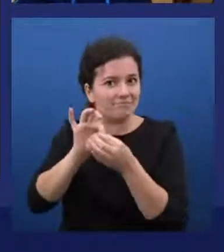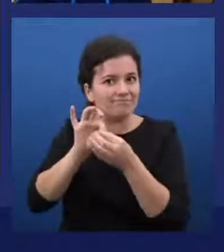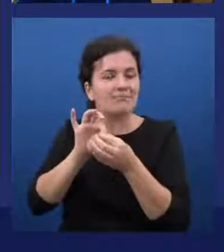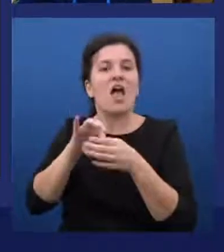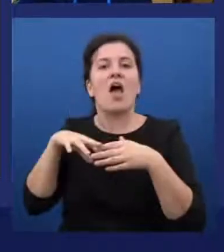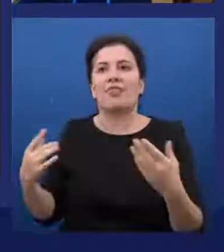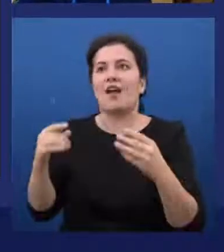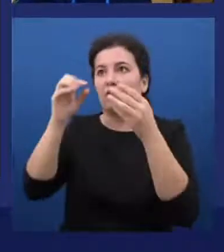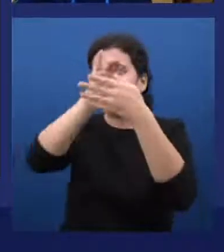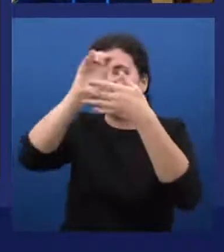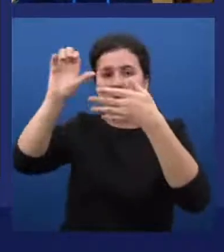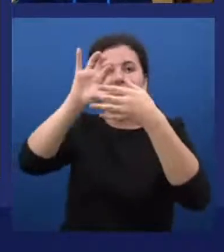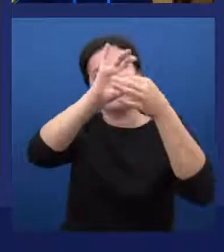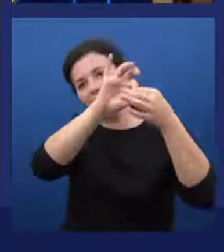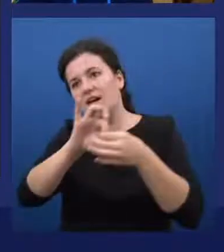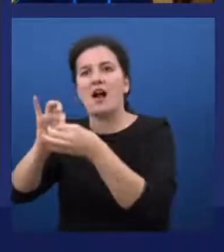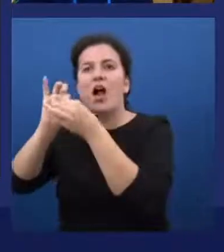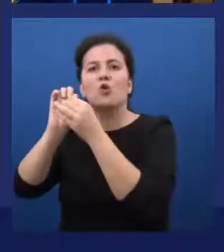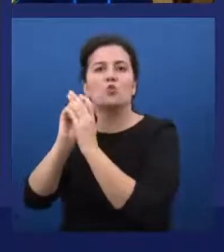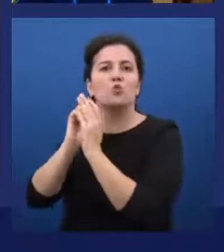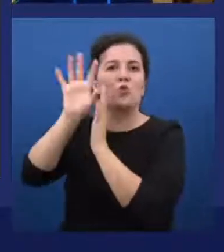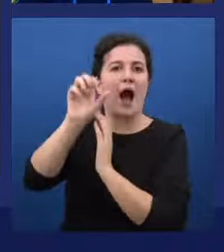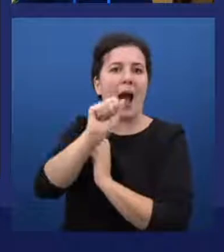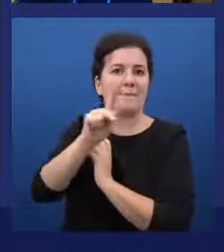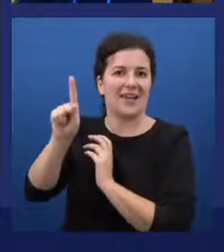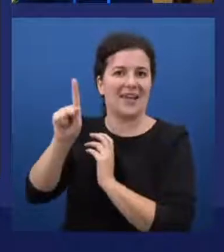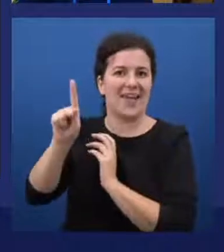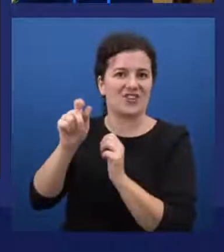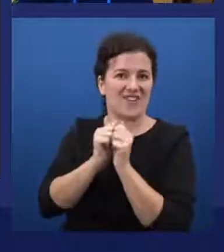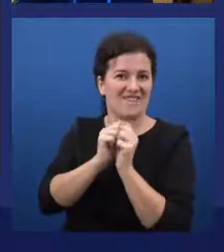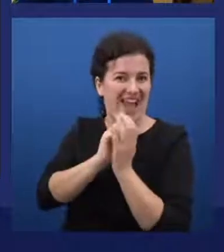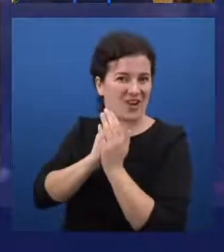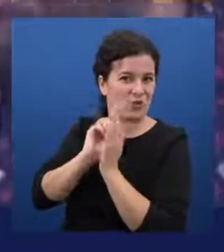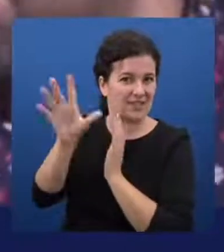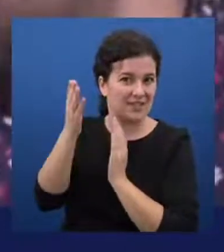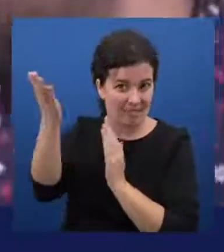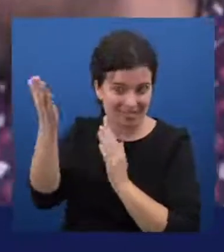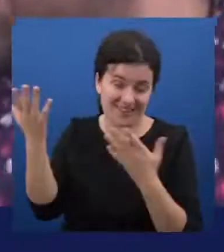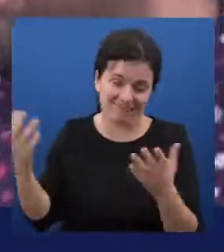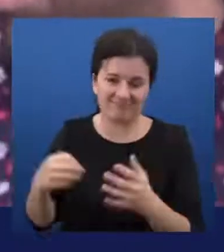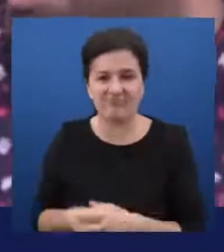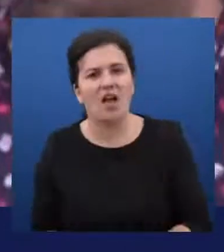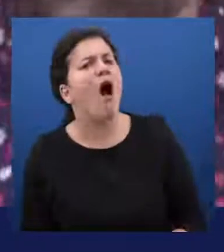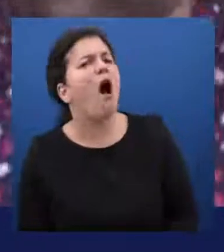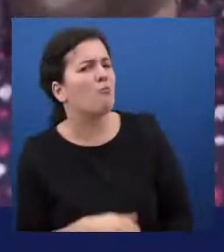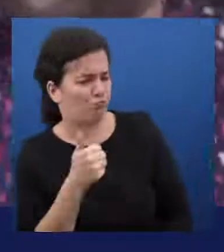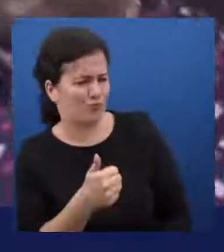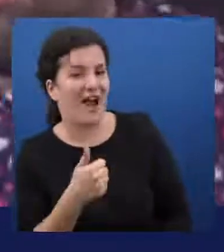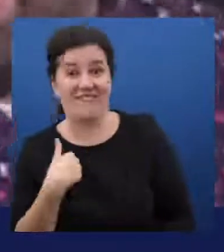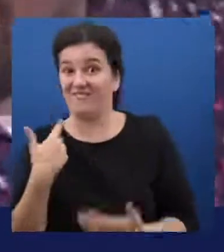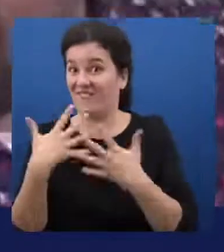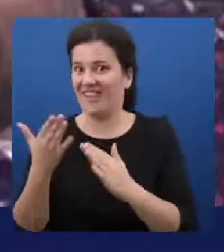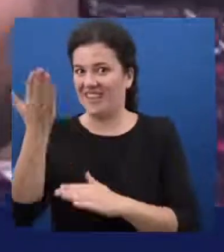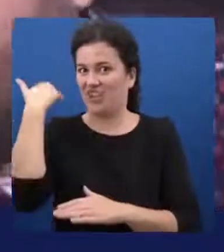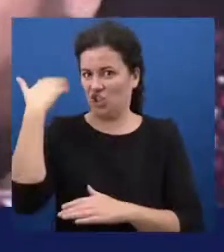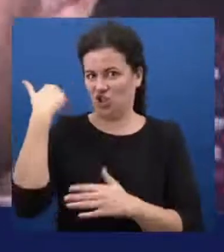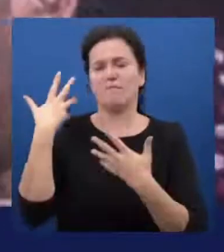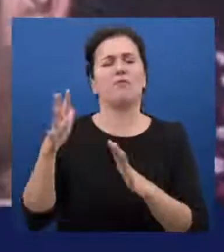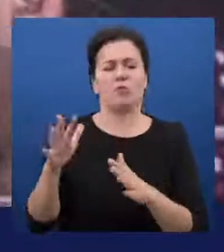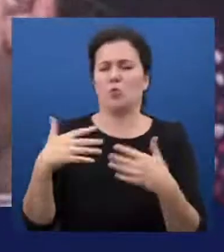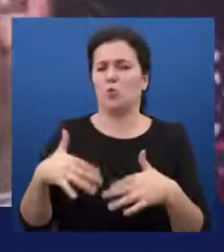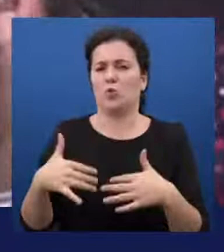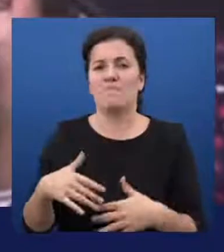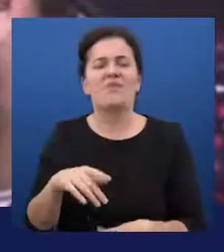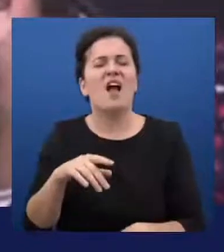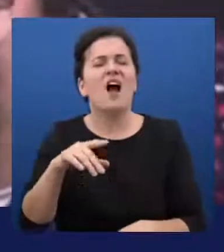application. It's really cool. And I will say, I have used this service. One of the cool things, and